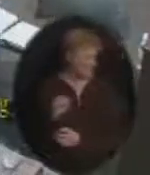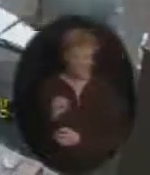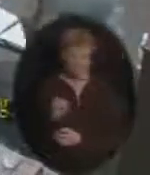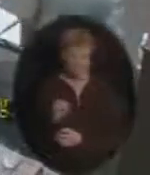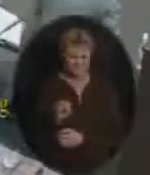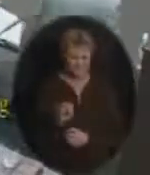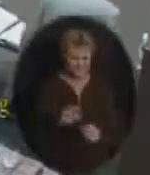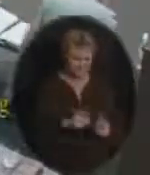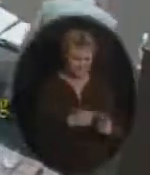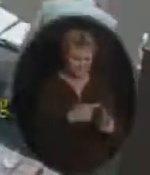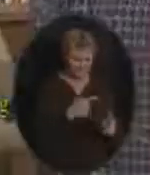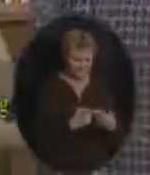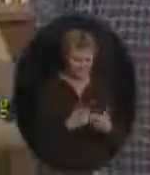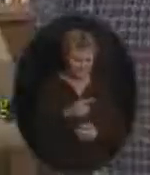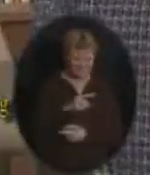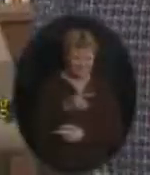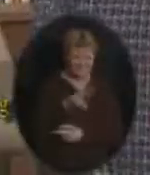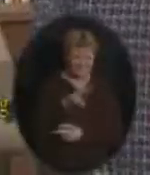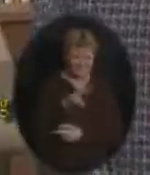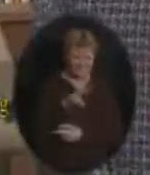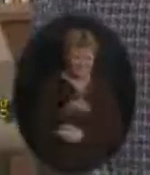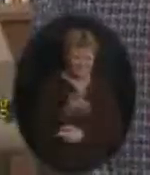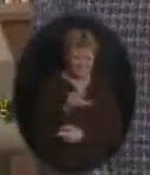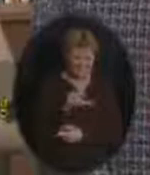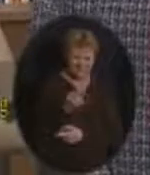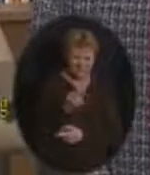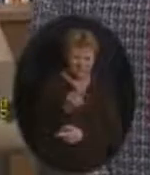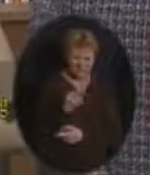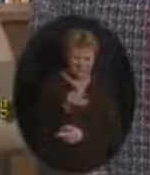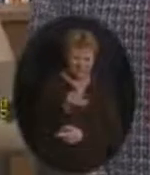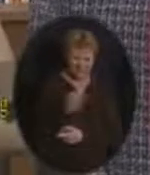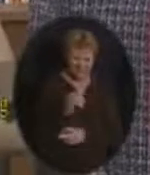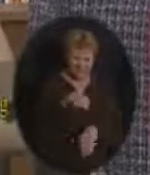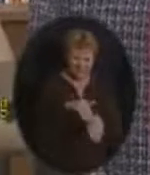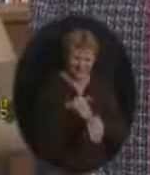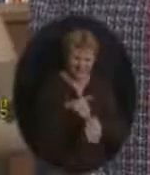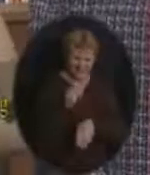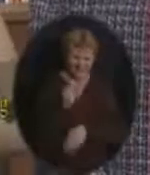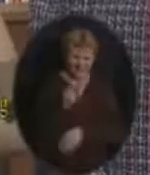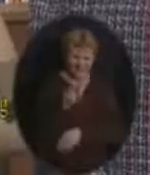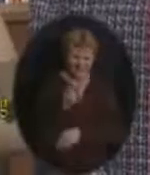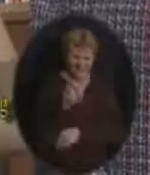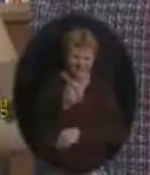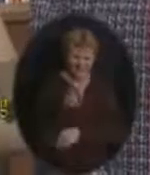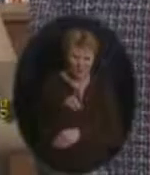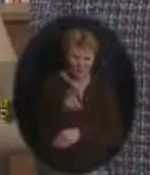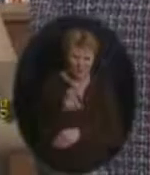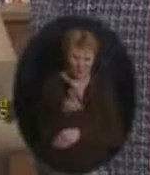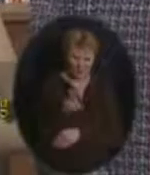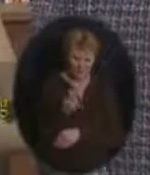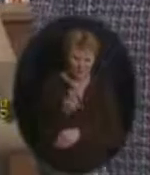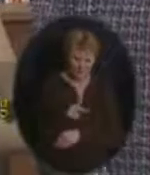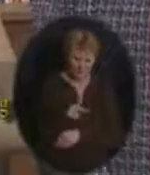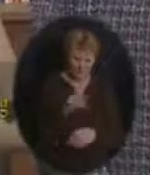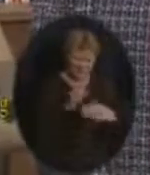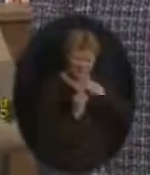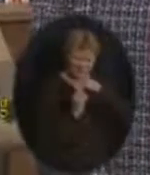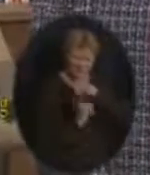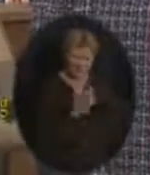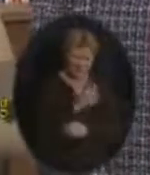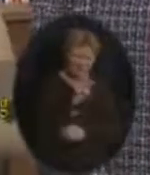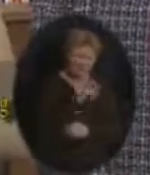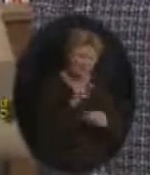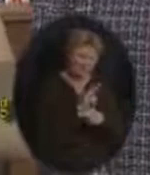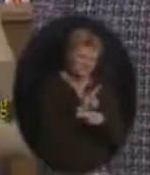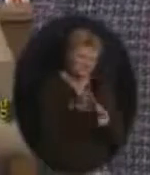In the sixth grade at Arbor Creek Elementary, and she spent a lot of time over the winter break studying and preparing for the exam, which